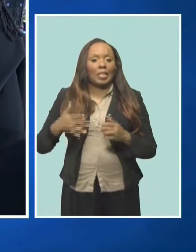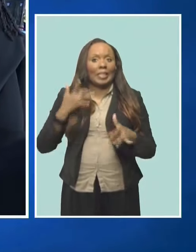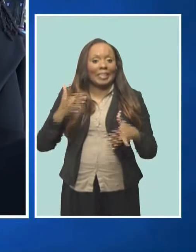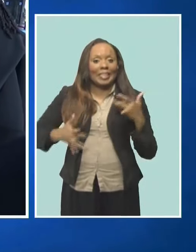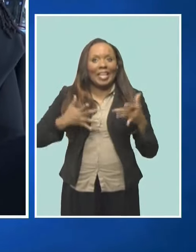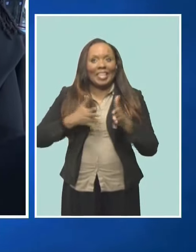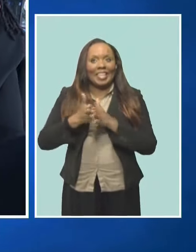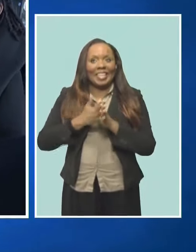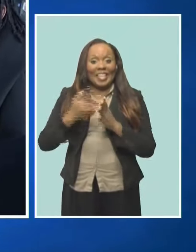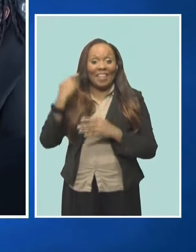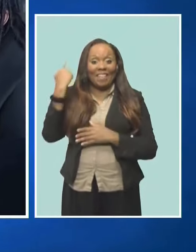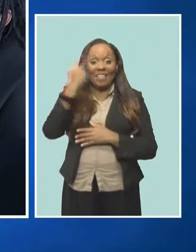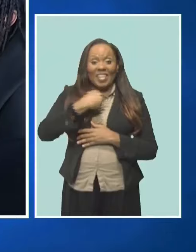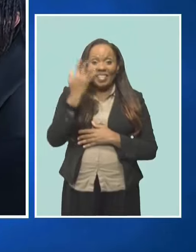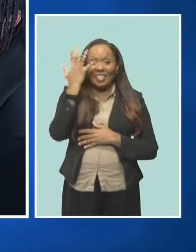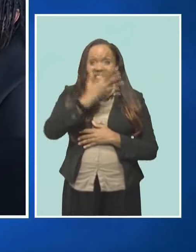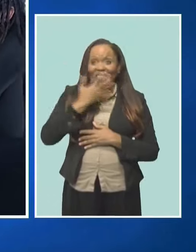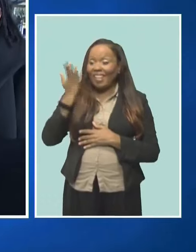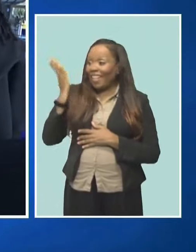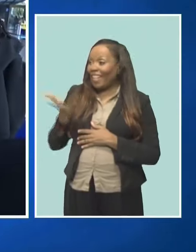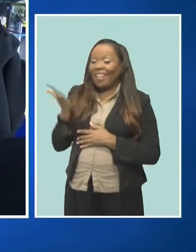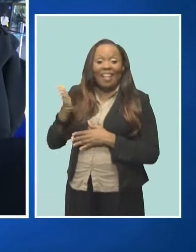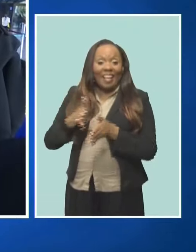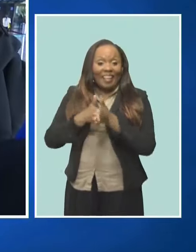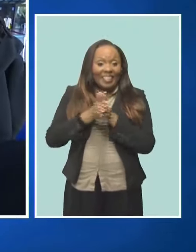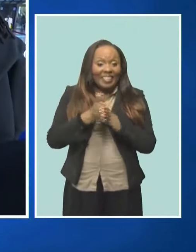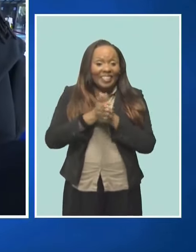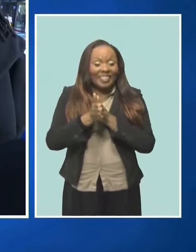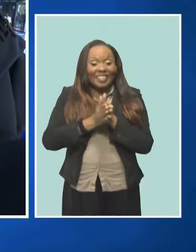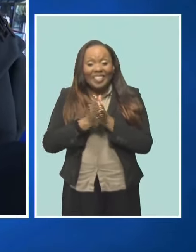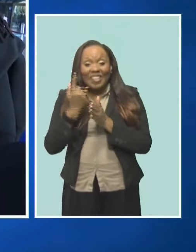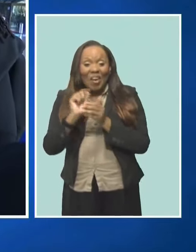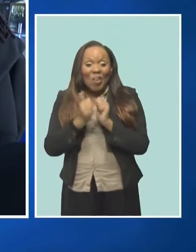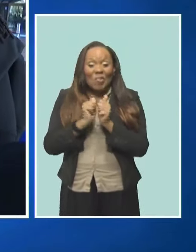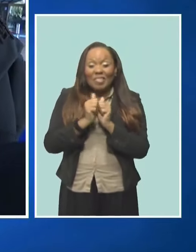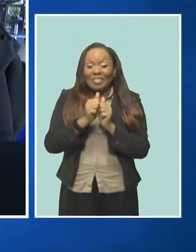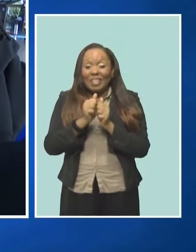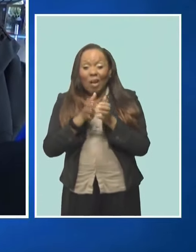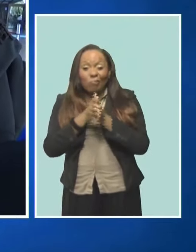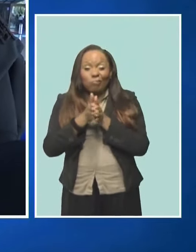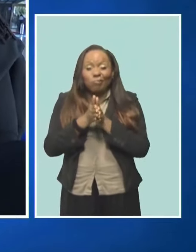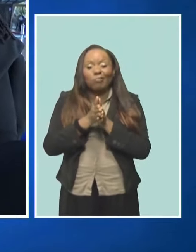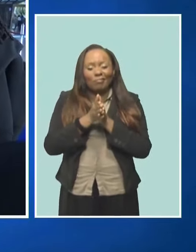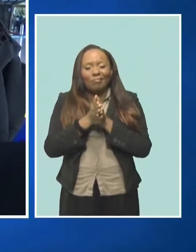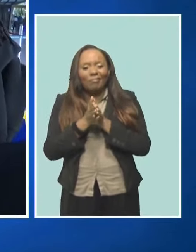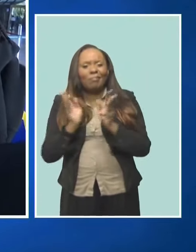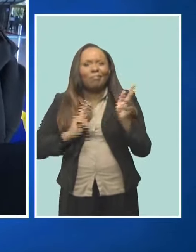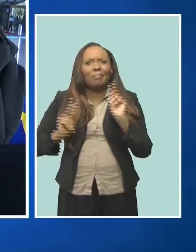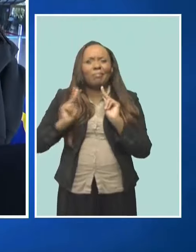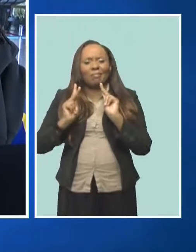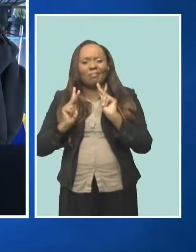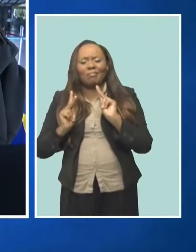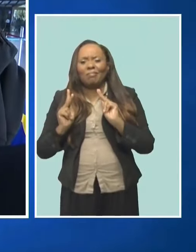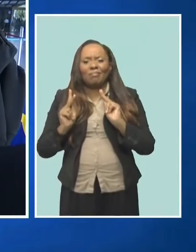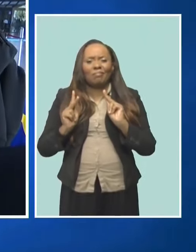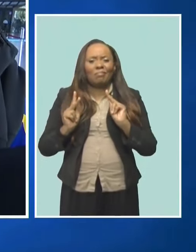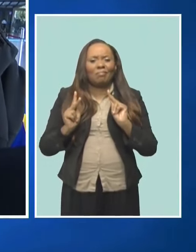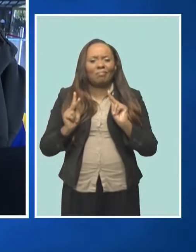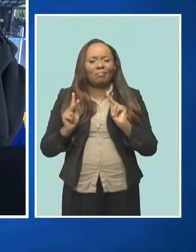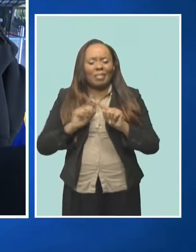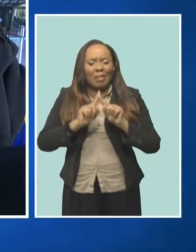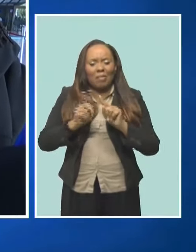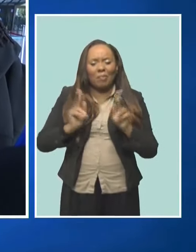their faces, we're really excited and looking forward to being part of the competition. There will be competitors there from about 50